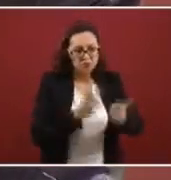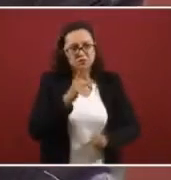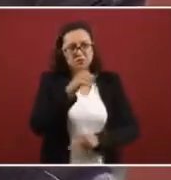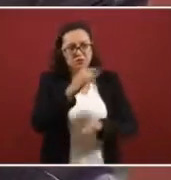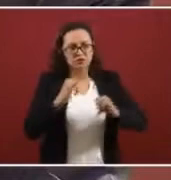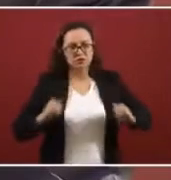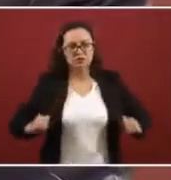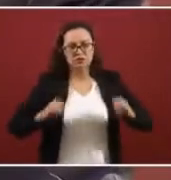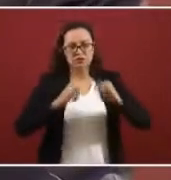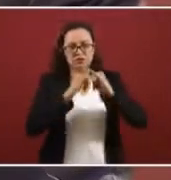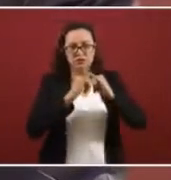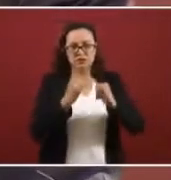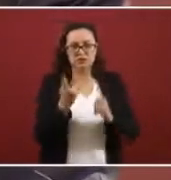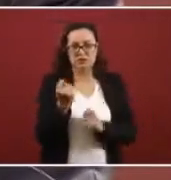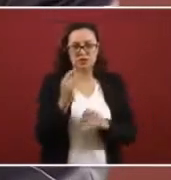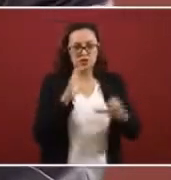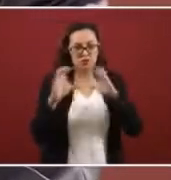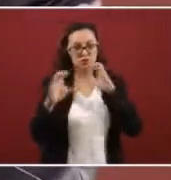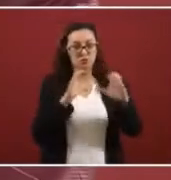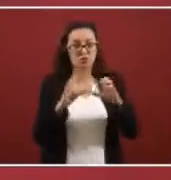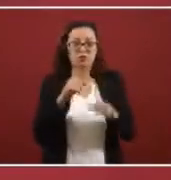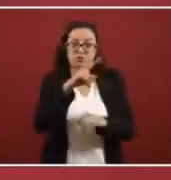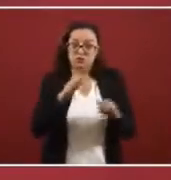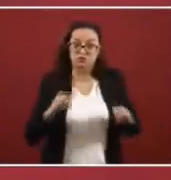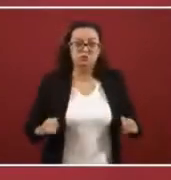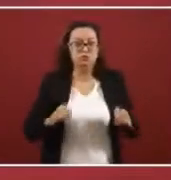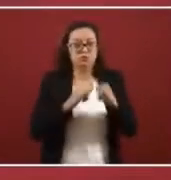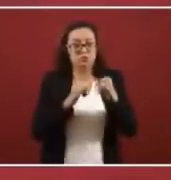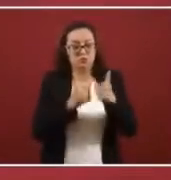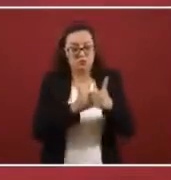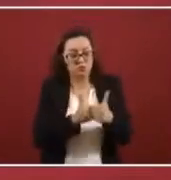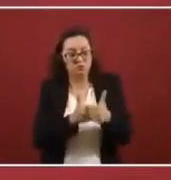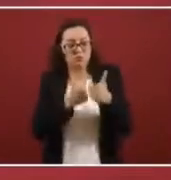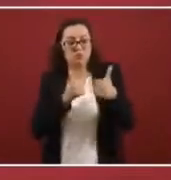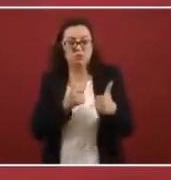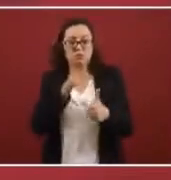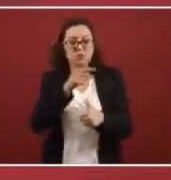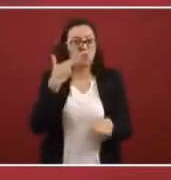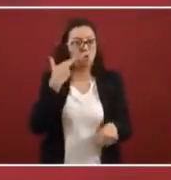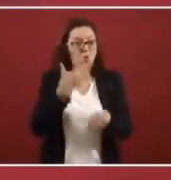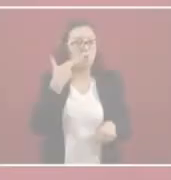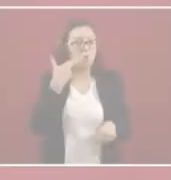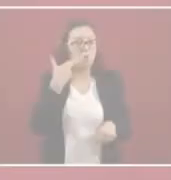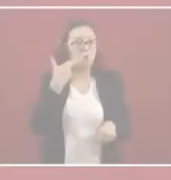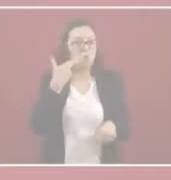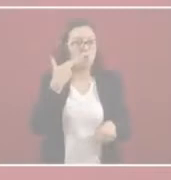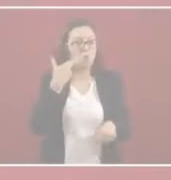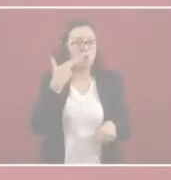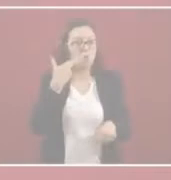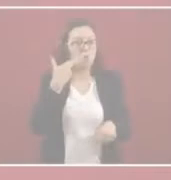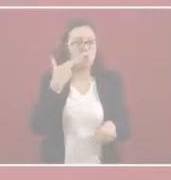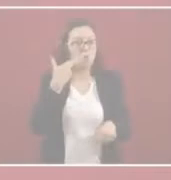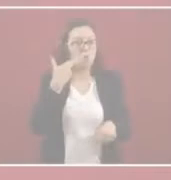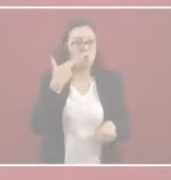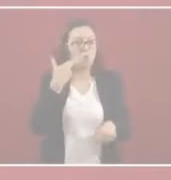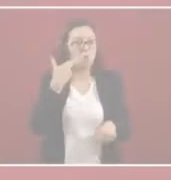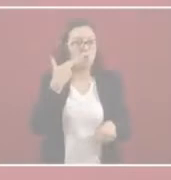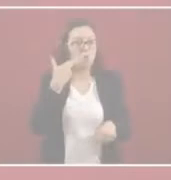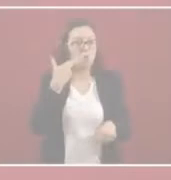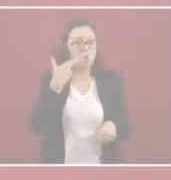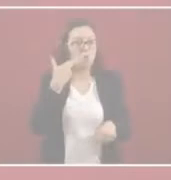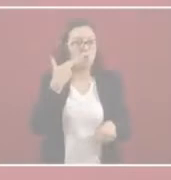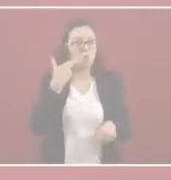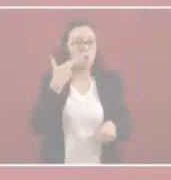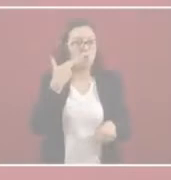consulting that institute that is autonomous and that is the one that is in charge otorgar